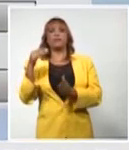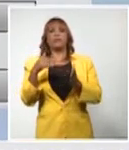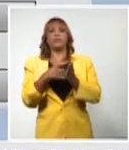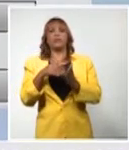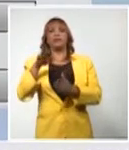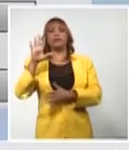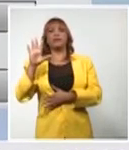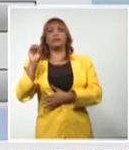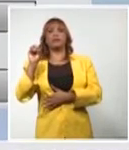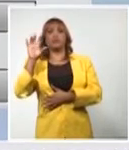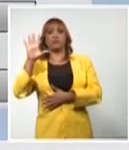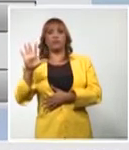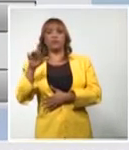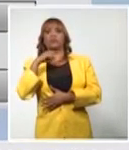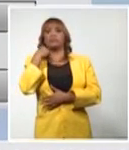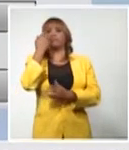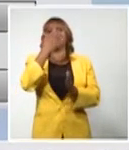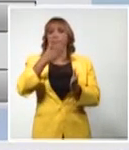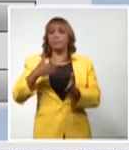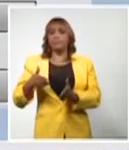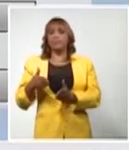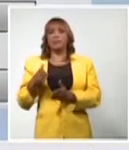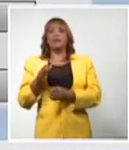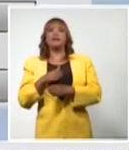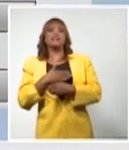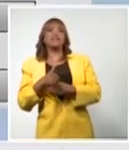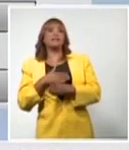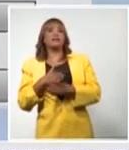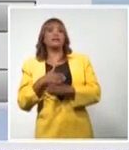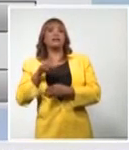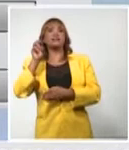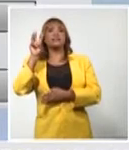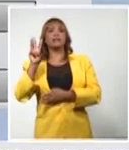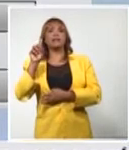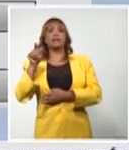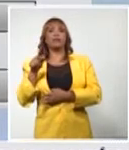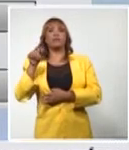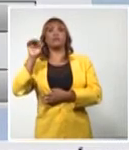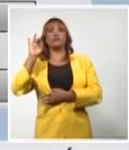6,215 people died of the virus, for a total of